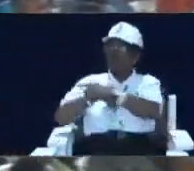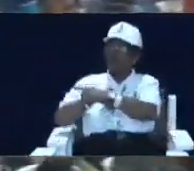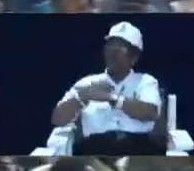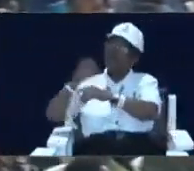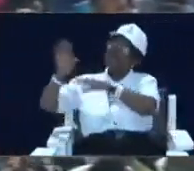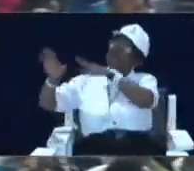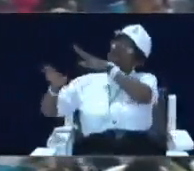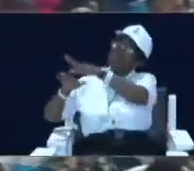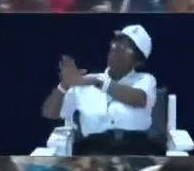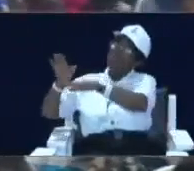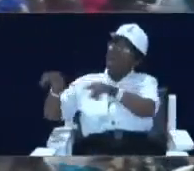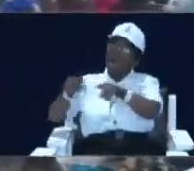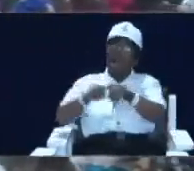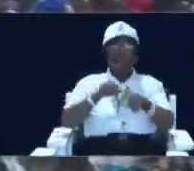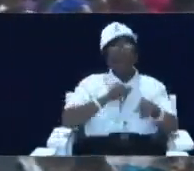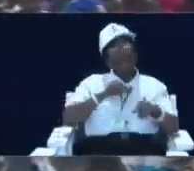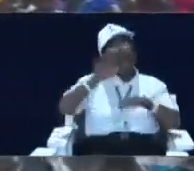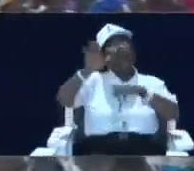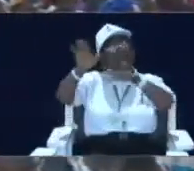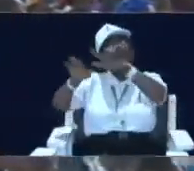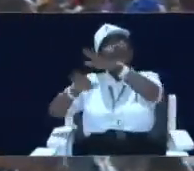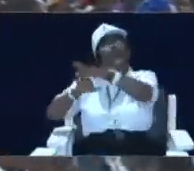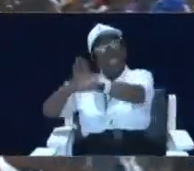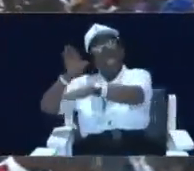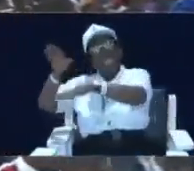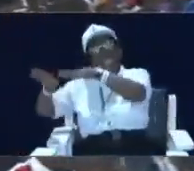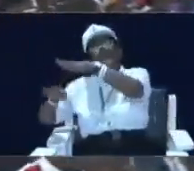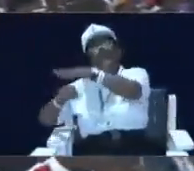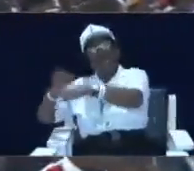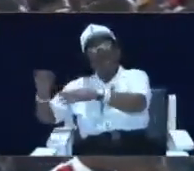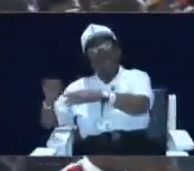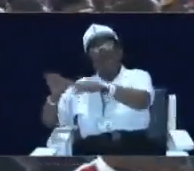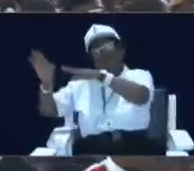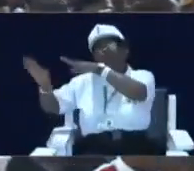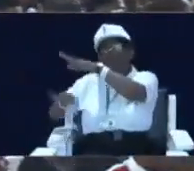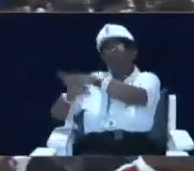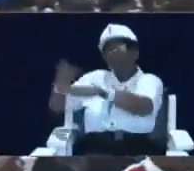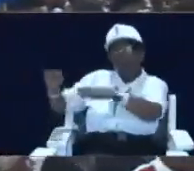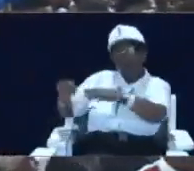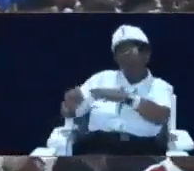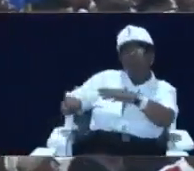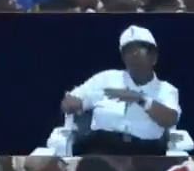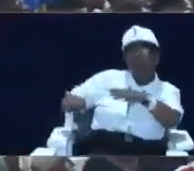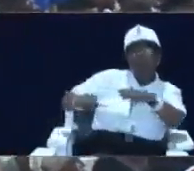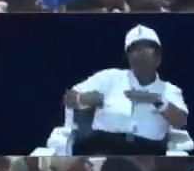As I was walking beyond our land,